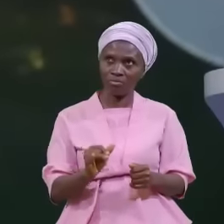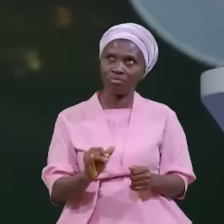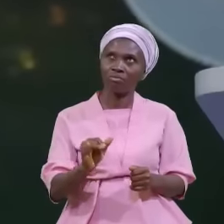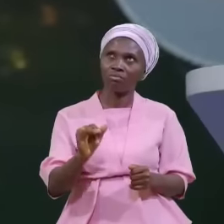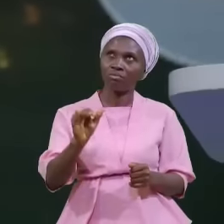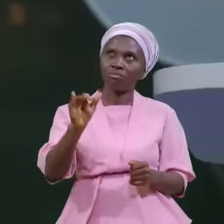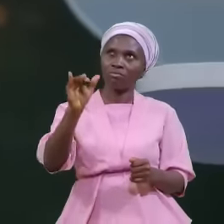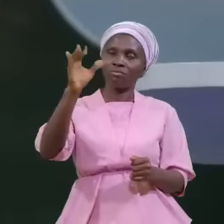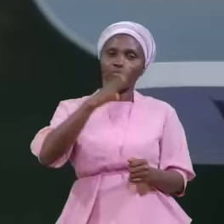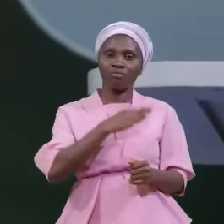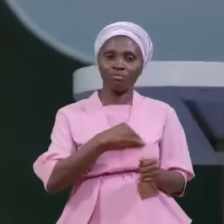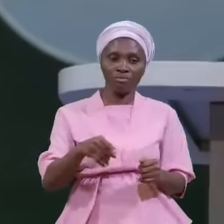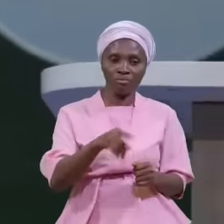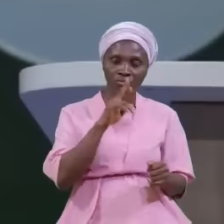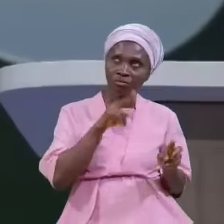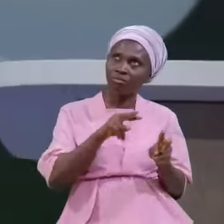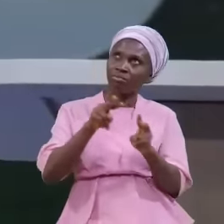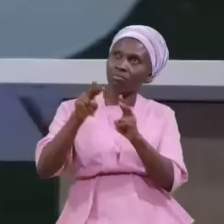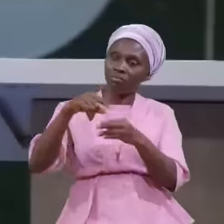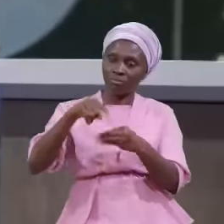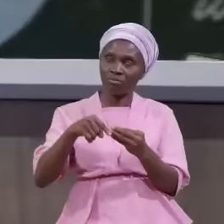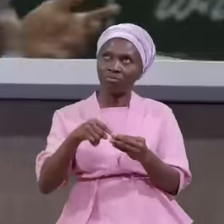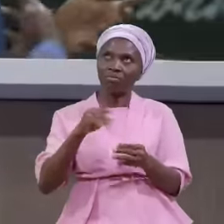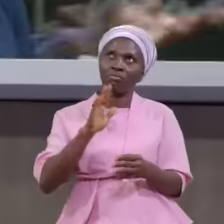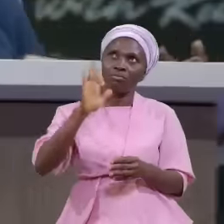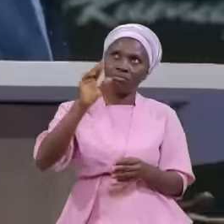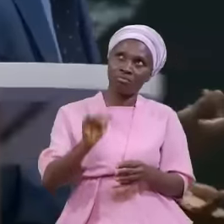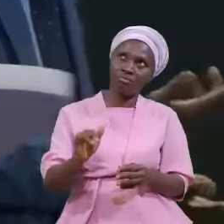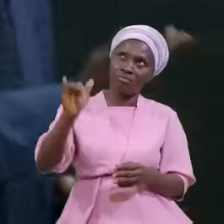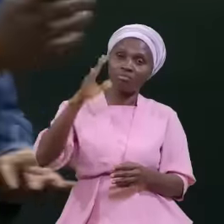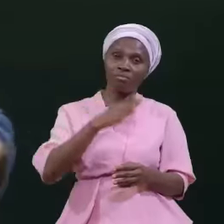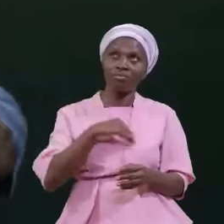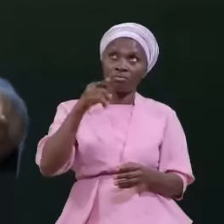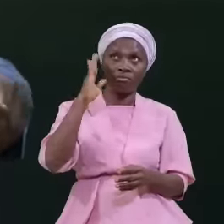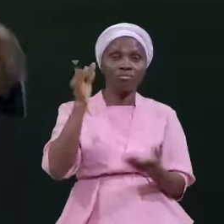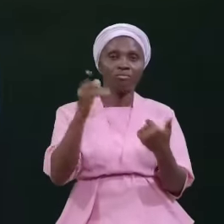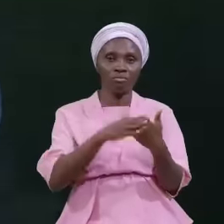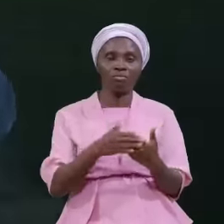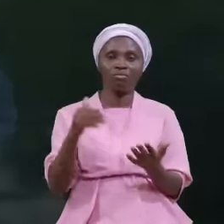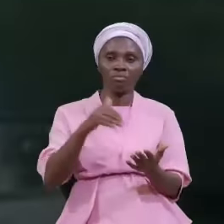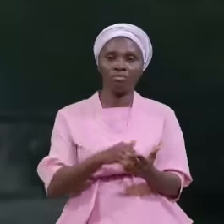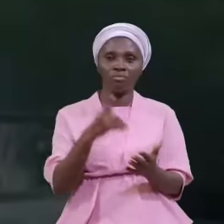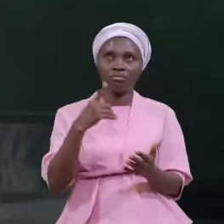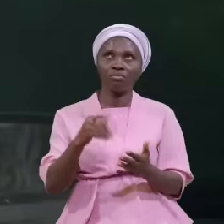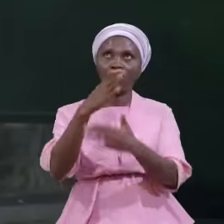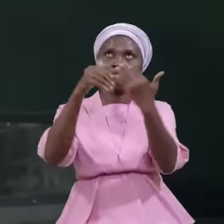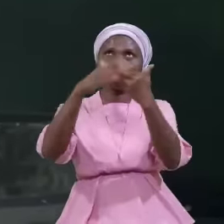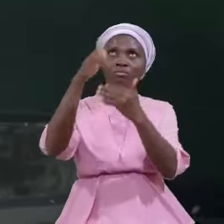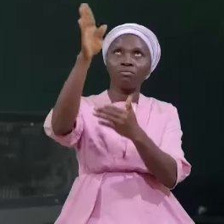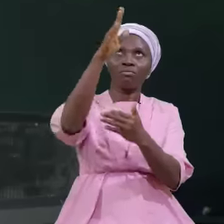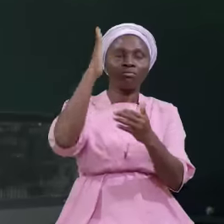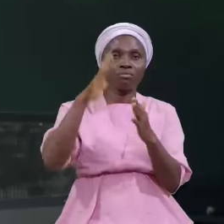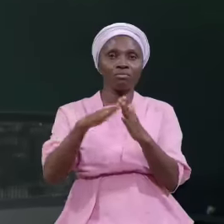supernatural, miraculous. And then he's coming again. The heavens, the sky will open, and Christ will